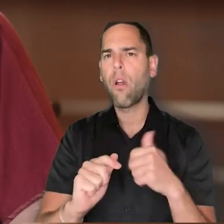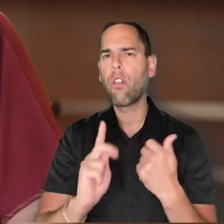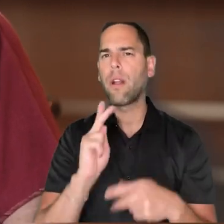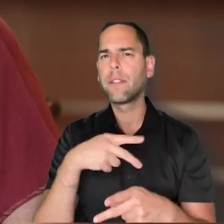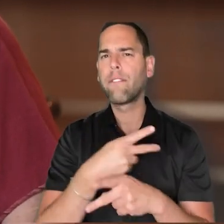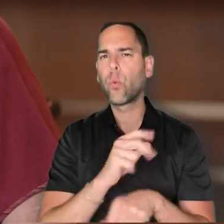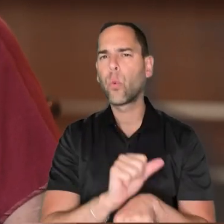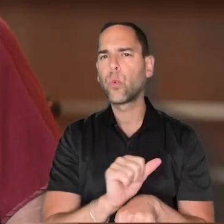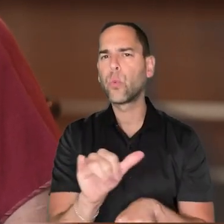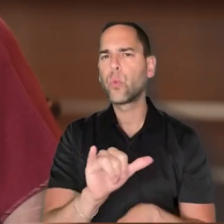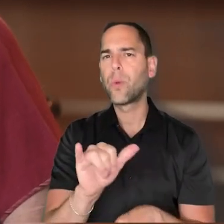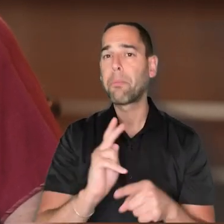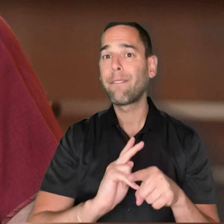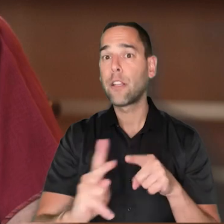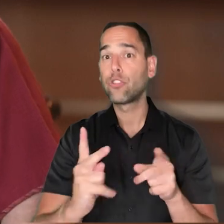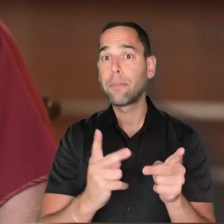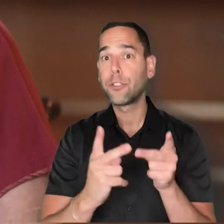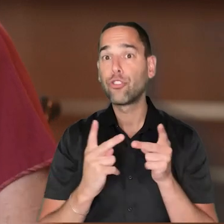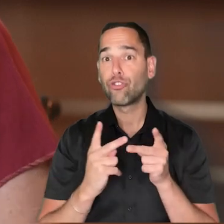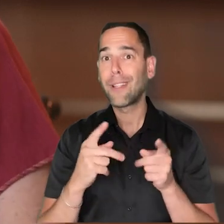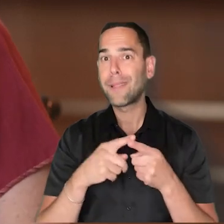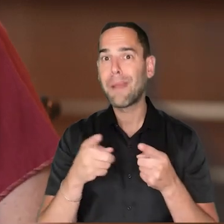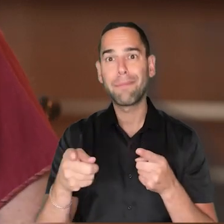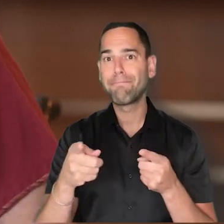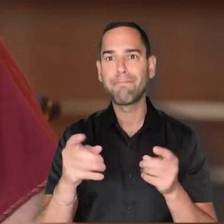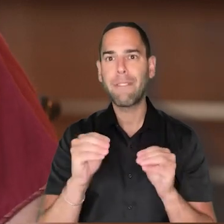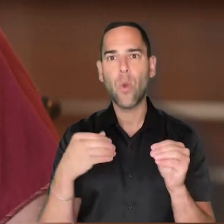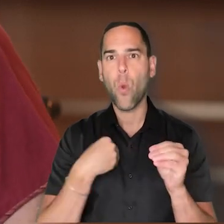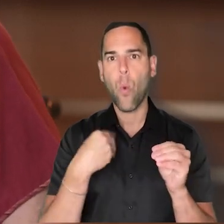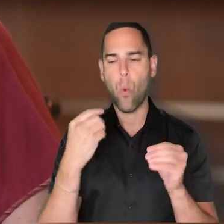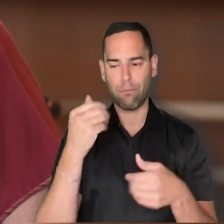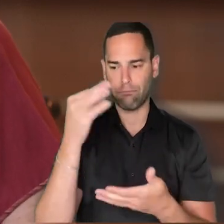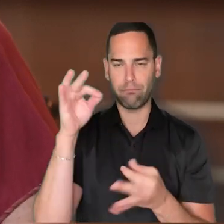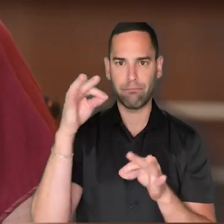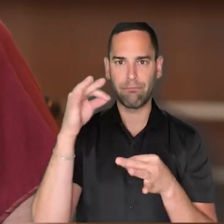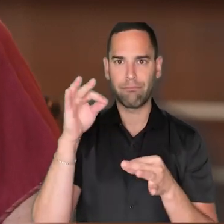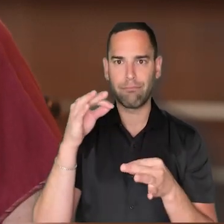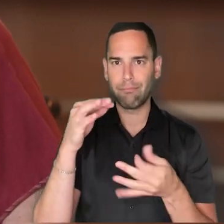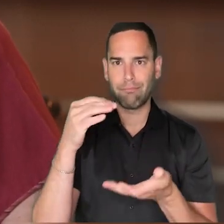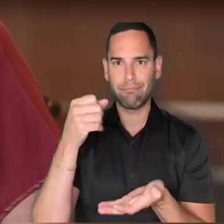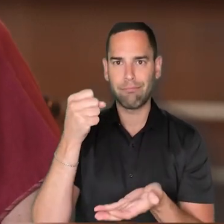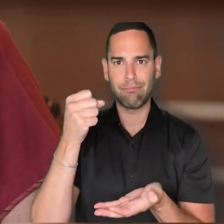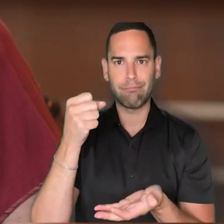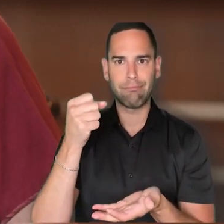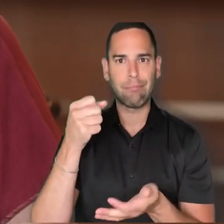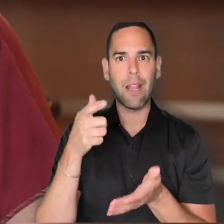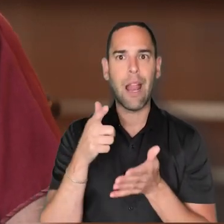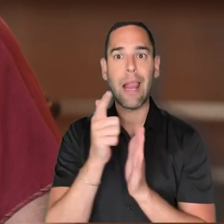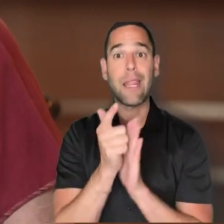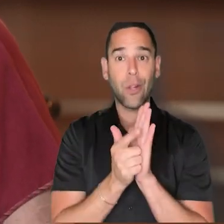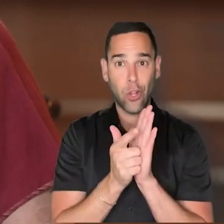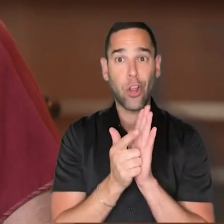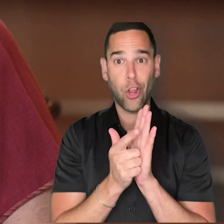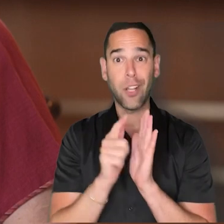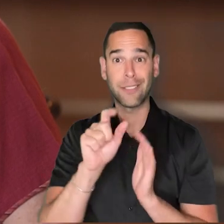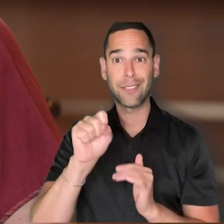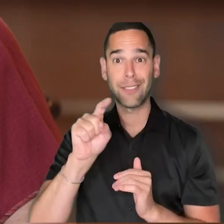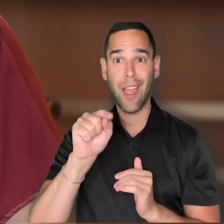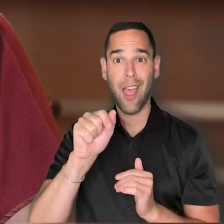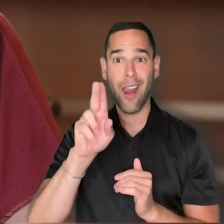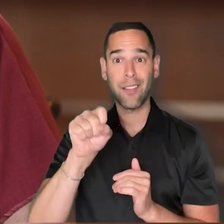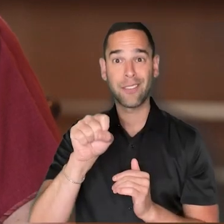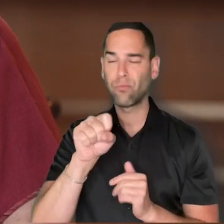work, professional positions, but they can't get legal status to work. So I think